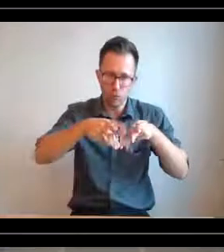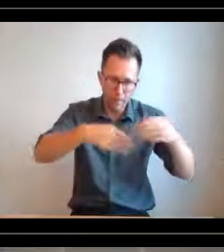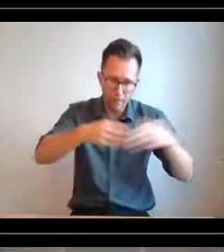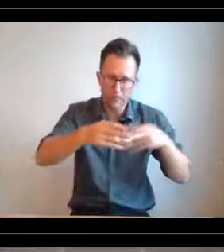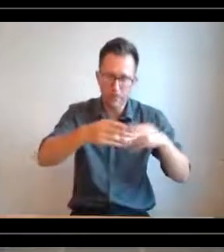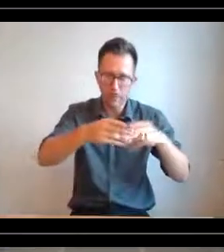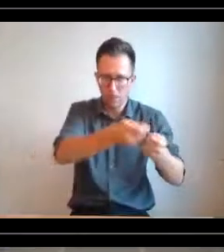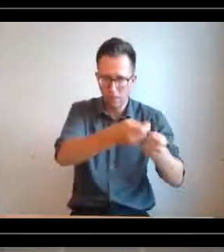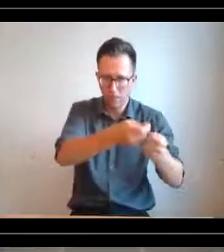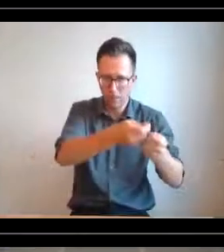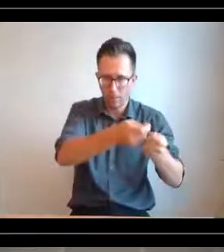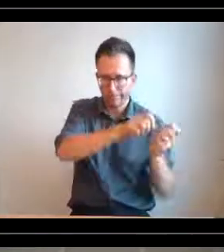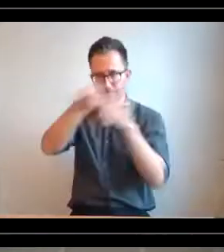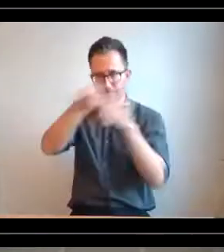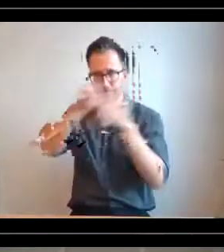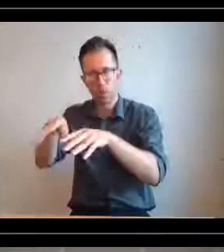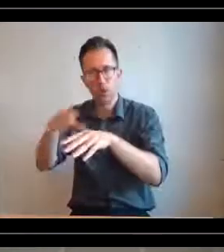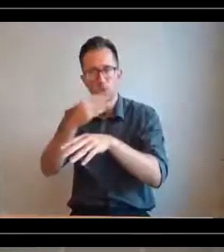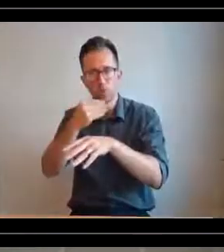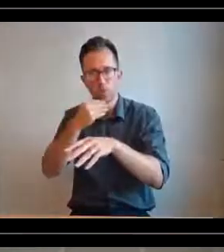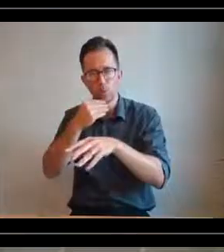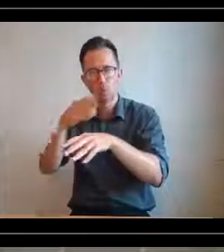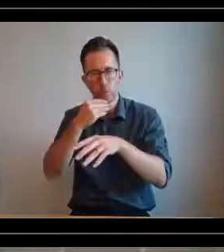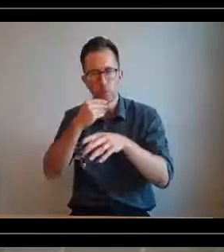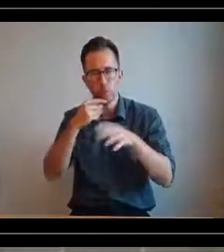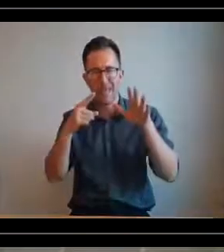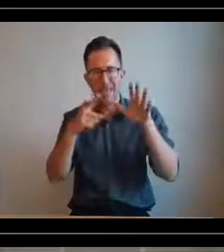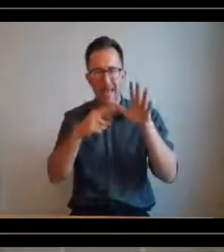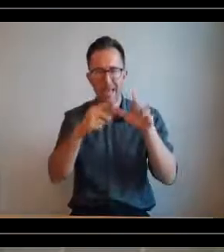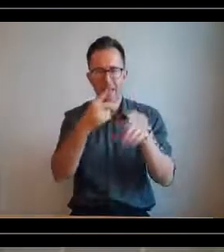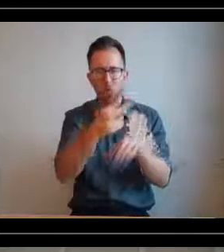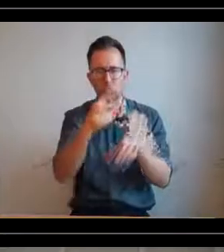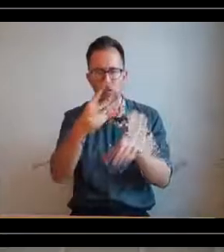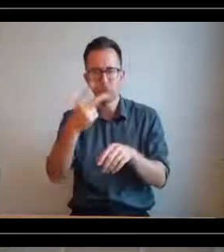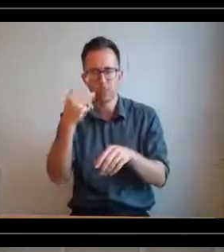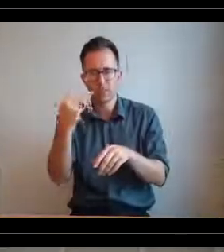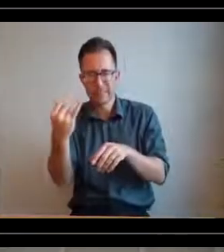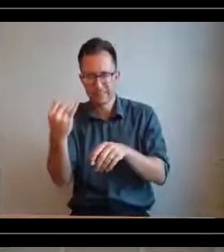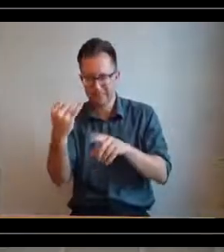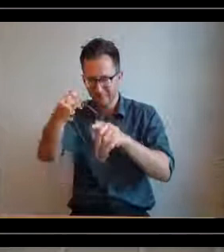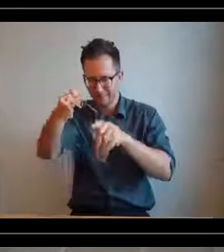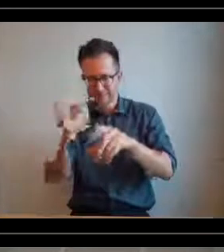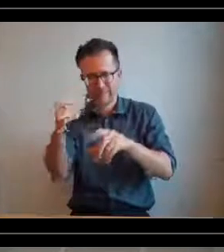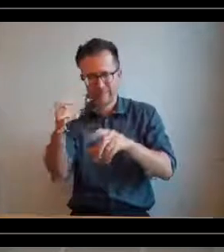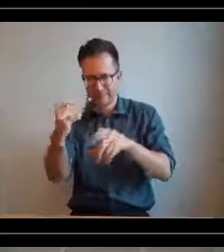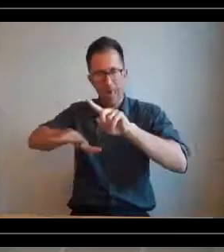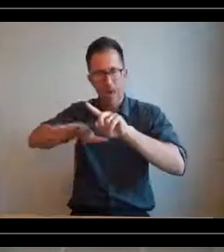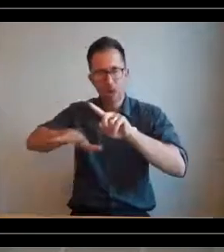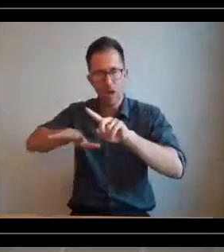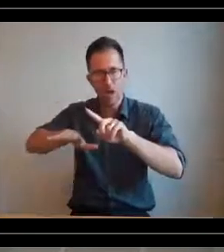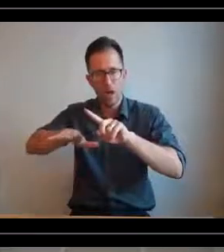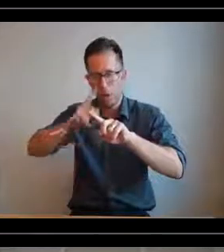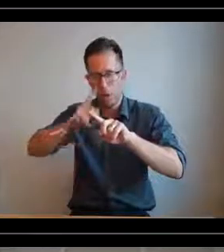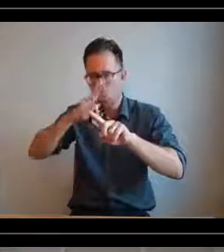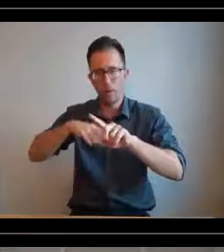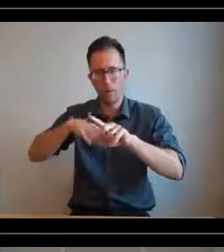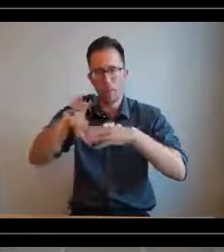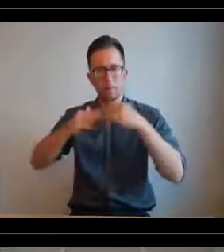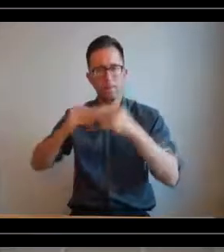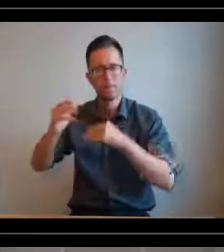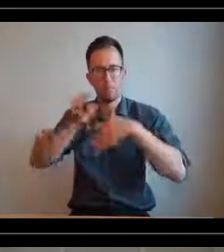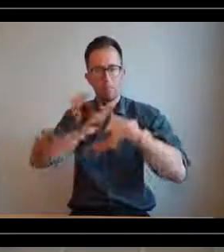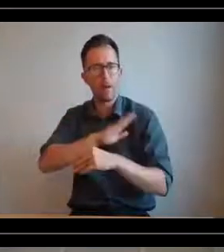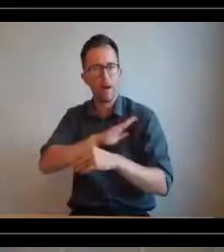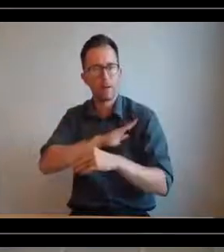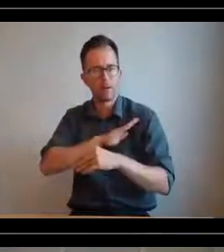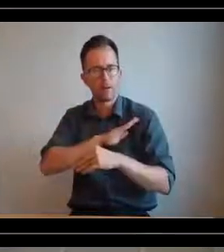the south of the A226, and any of the good quality material that we can move